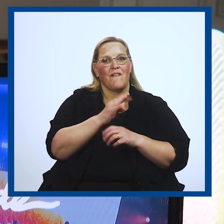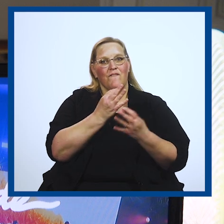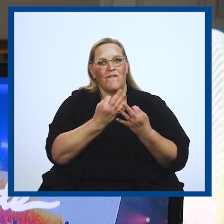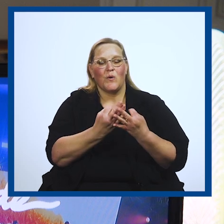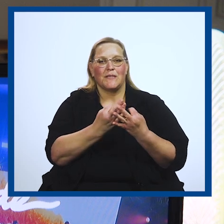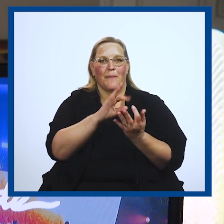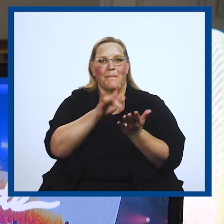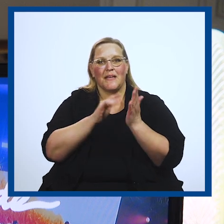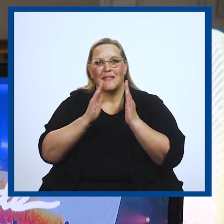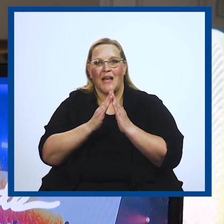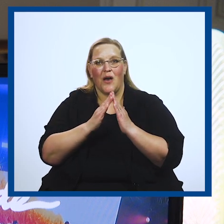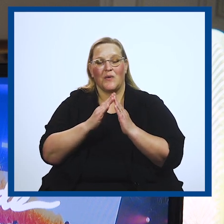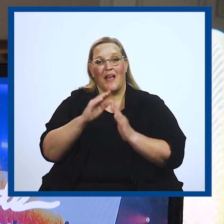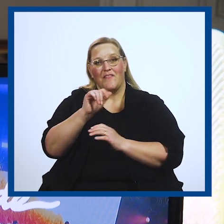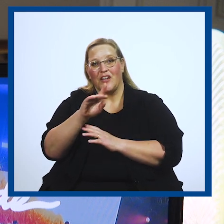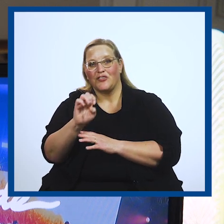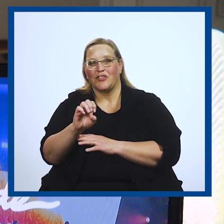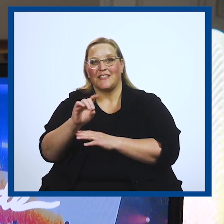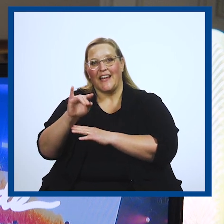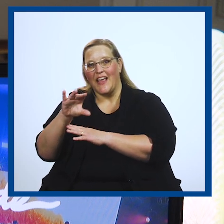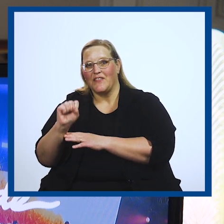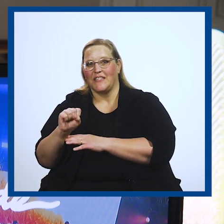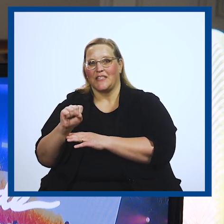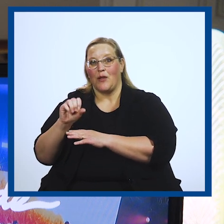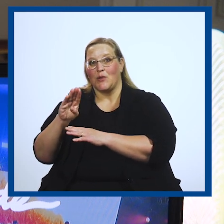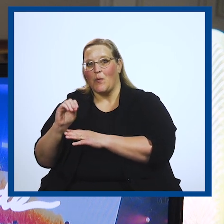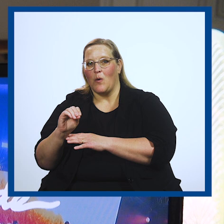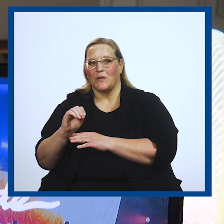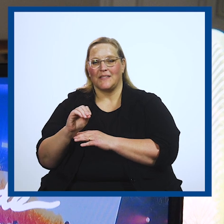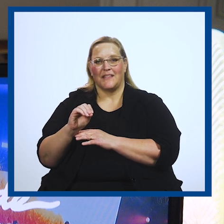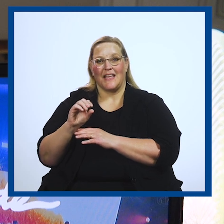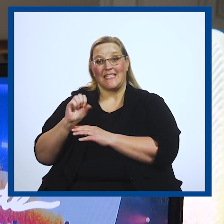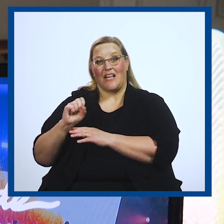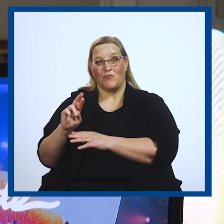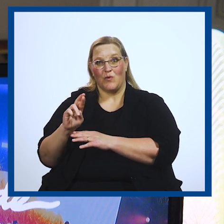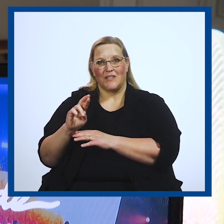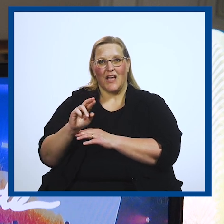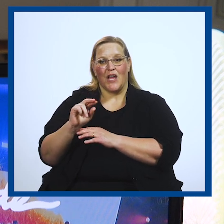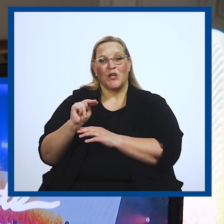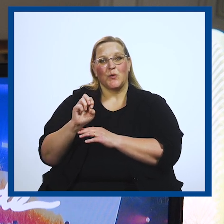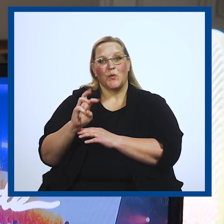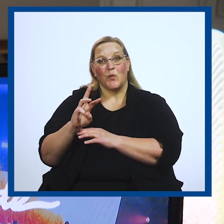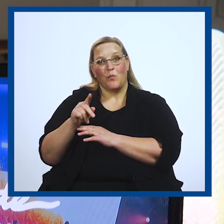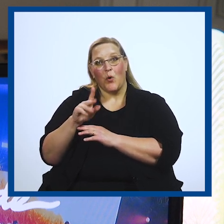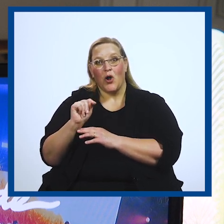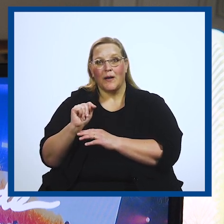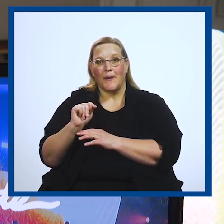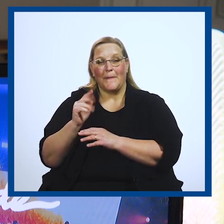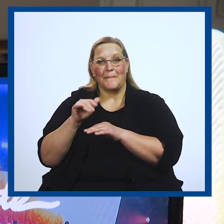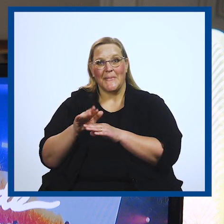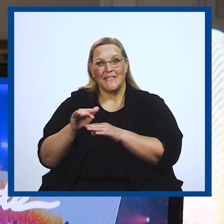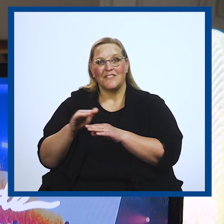Midtown, Adventure, Davis, Blue Oaks, Santa Rosa, Elk Grove, Newport Beach, and Folsom Prison, and now we actually